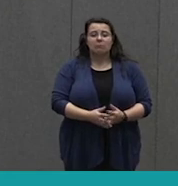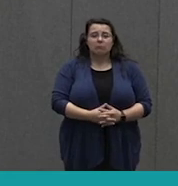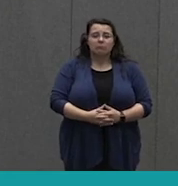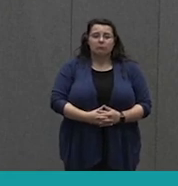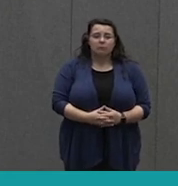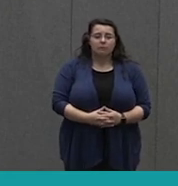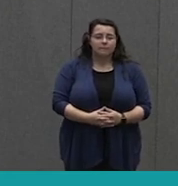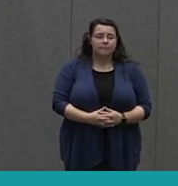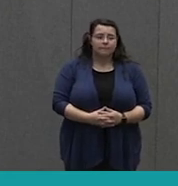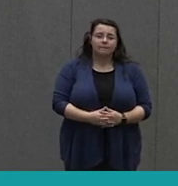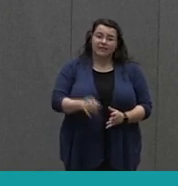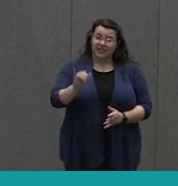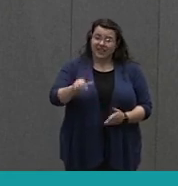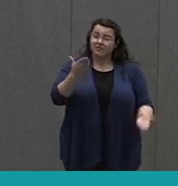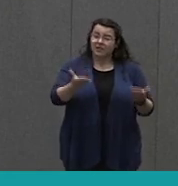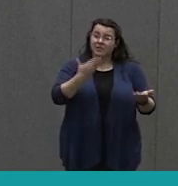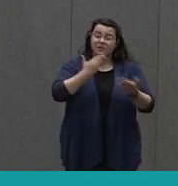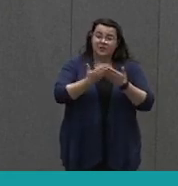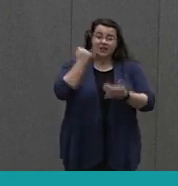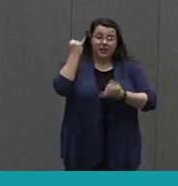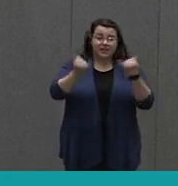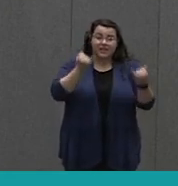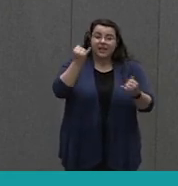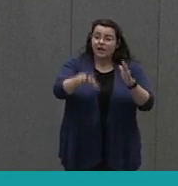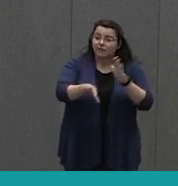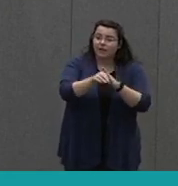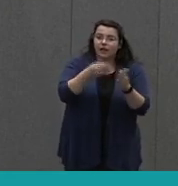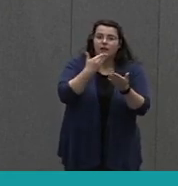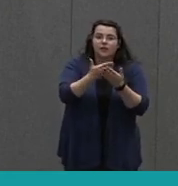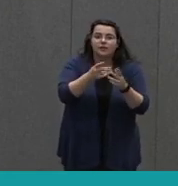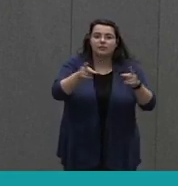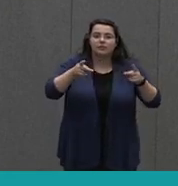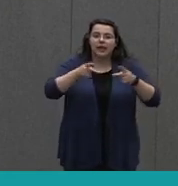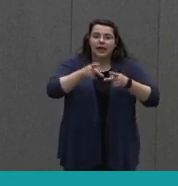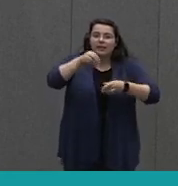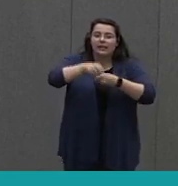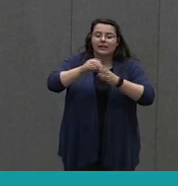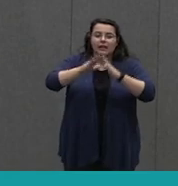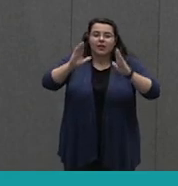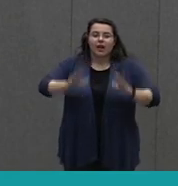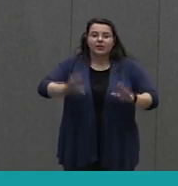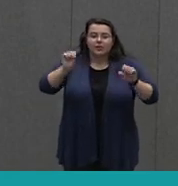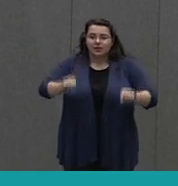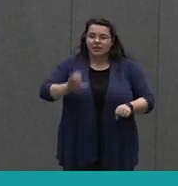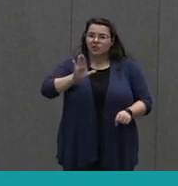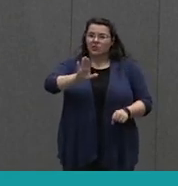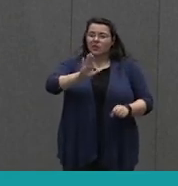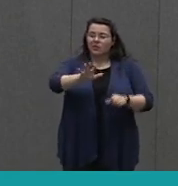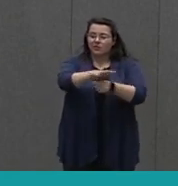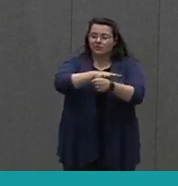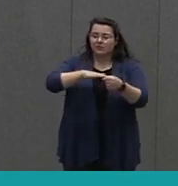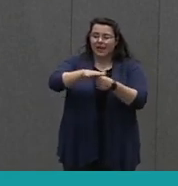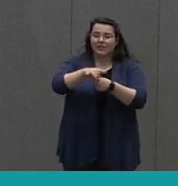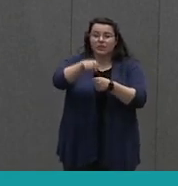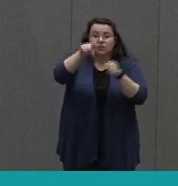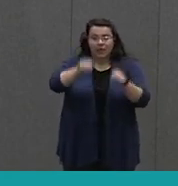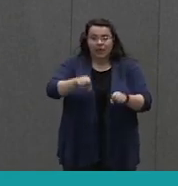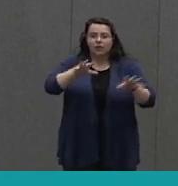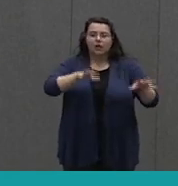for a minute, or do you go outside? I just wonder about that. Do you have a place that you go to